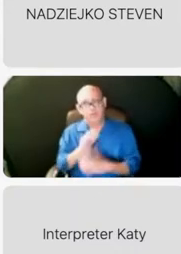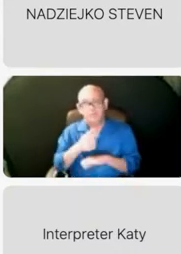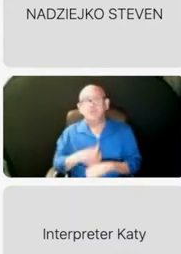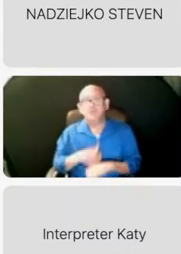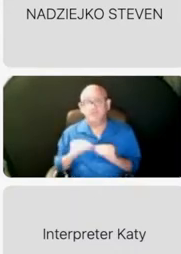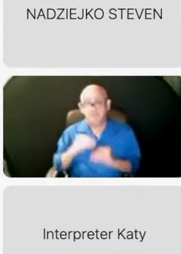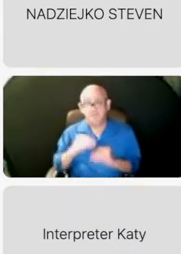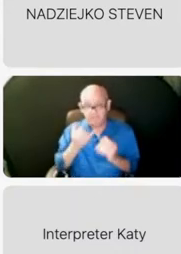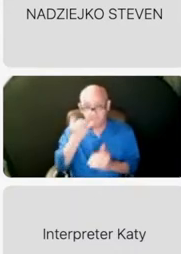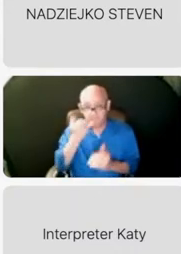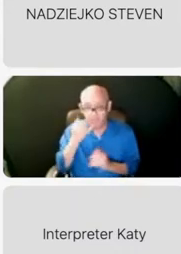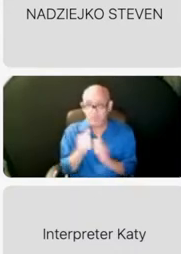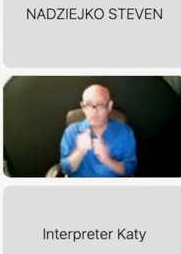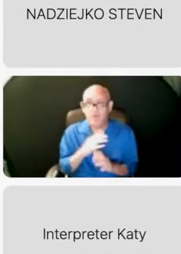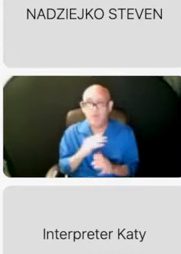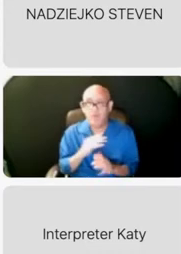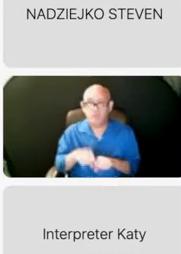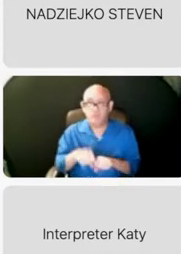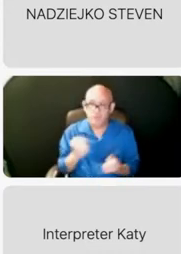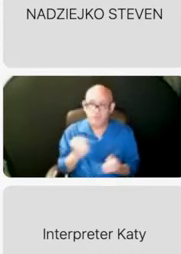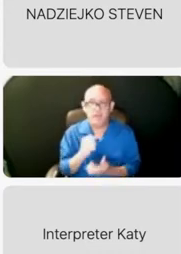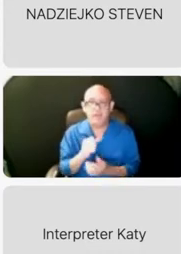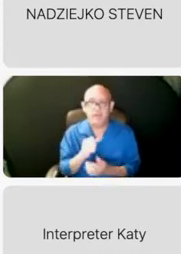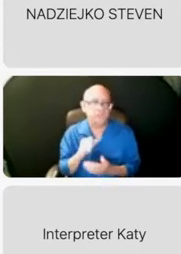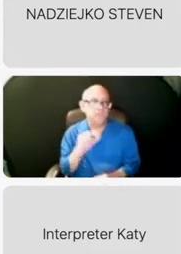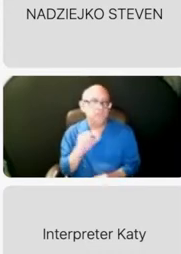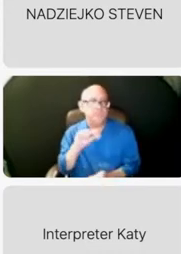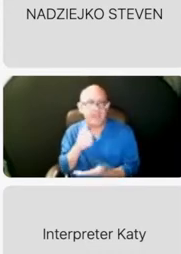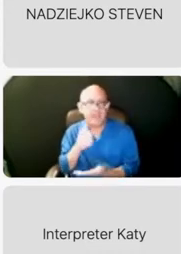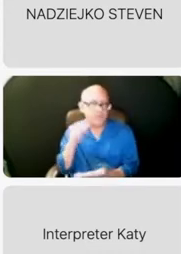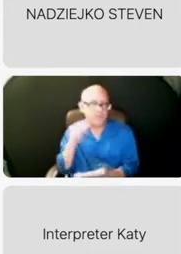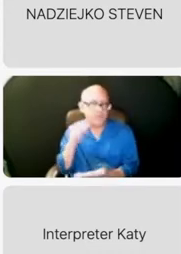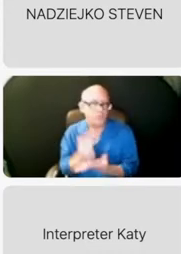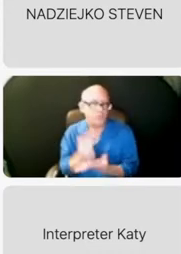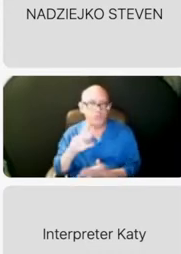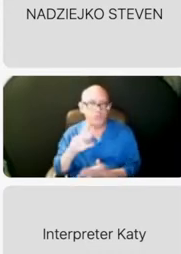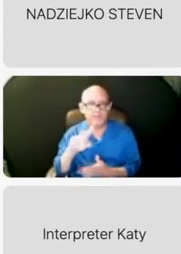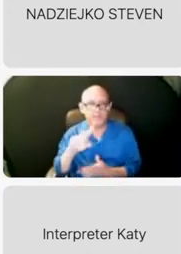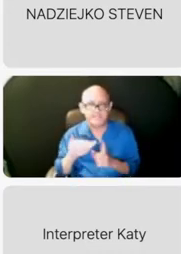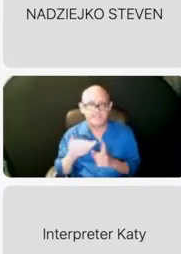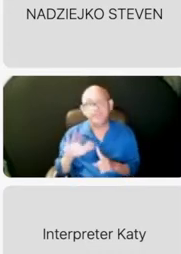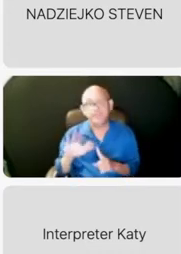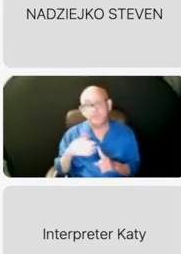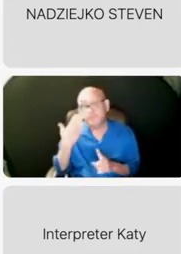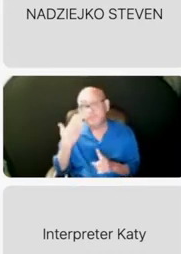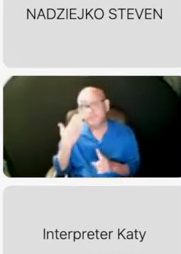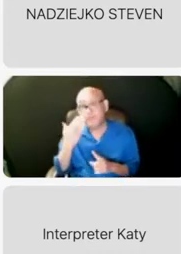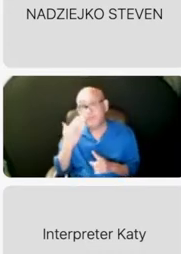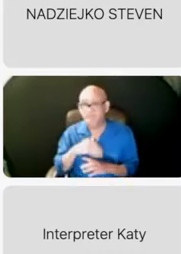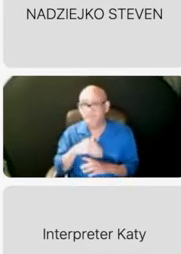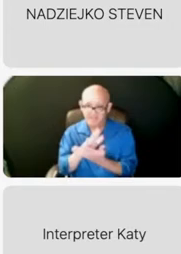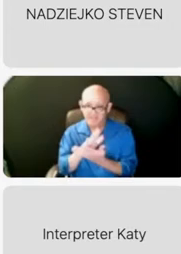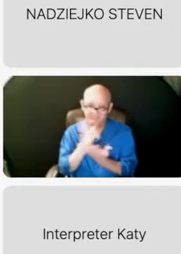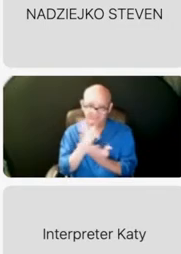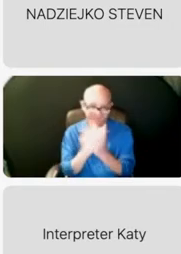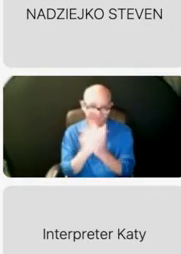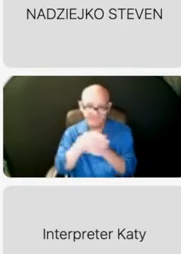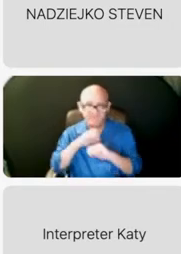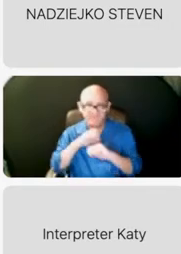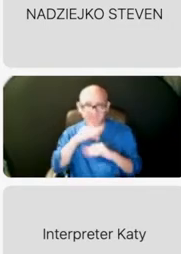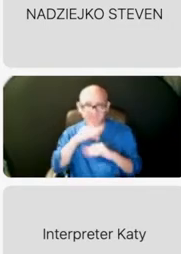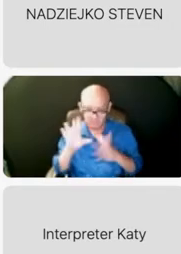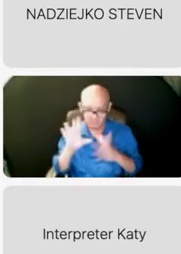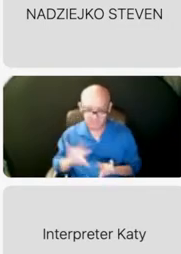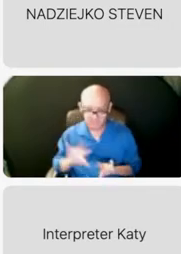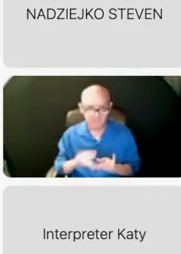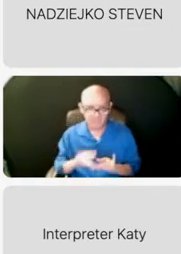hygiene is a part of life consumers touch hundreds of services a day all of which contain a world full of germs these consumers might